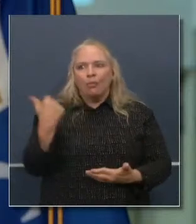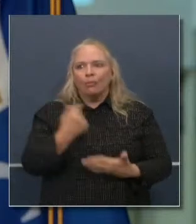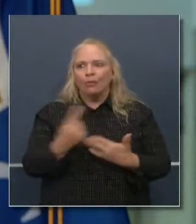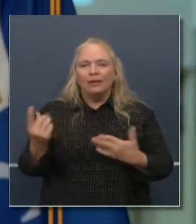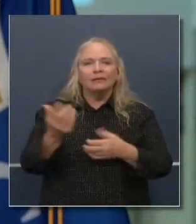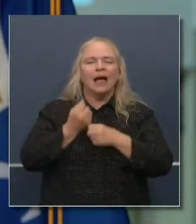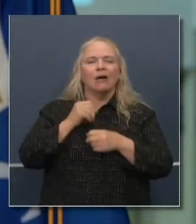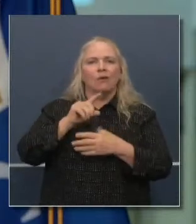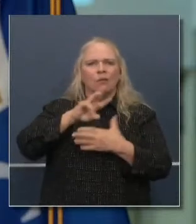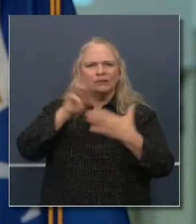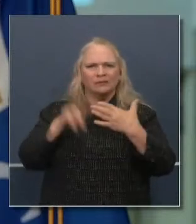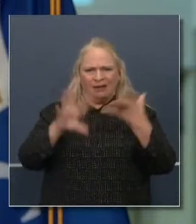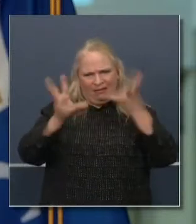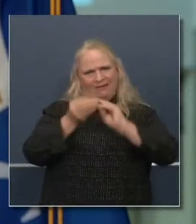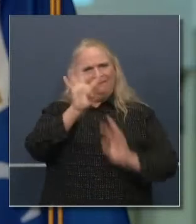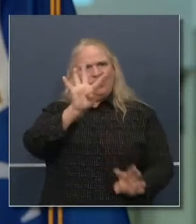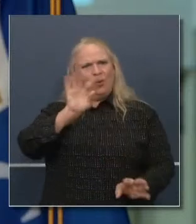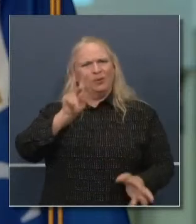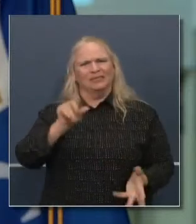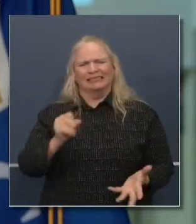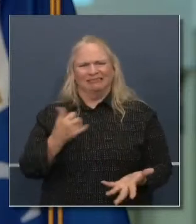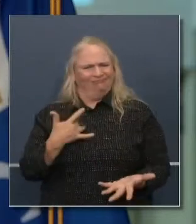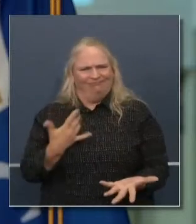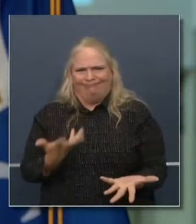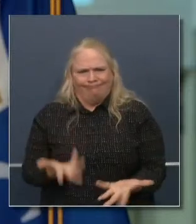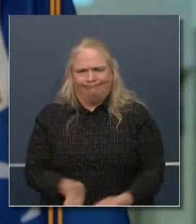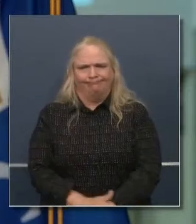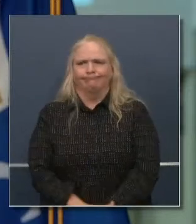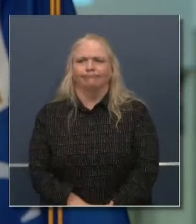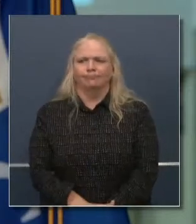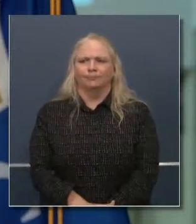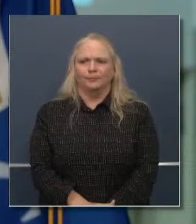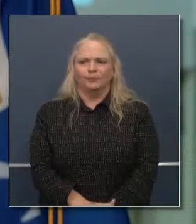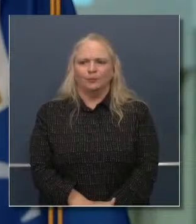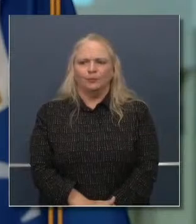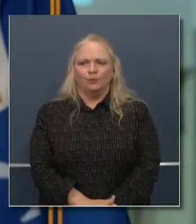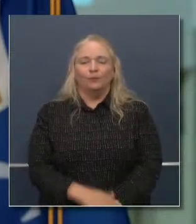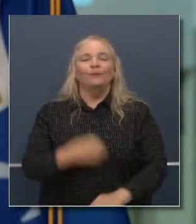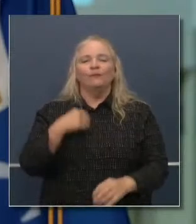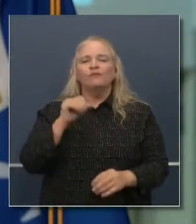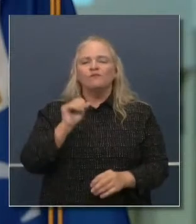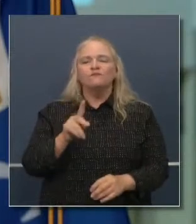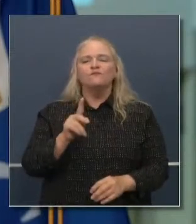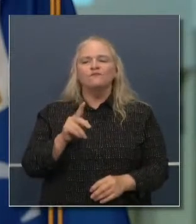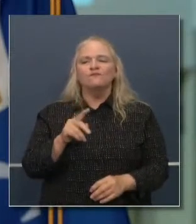So I would encourage everybody that wants to access a test to go to the